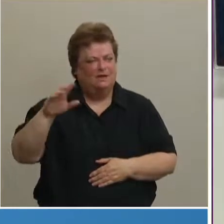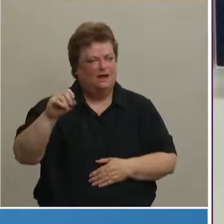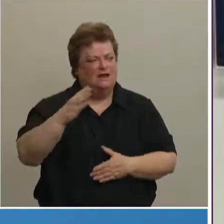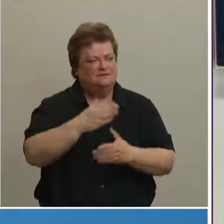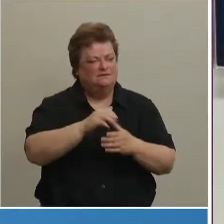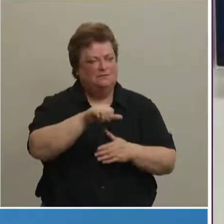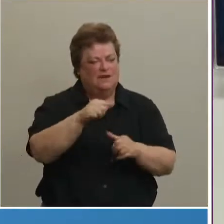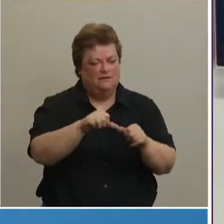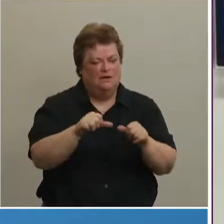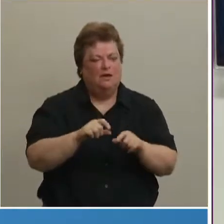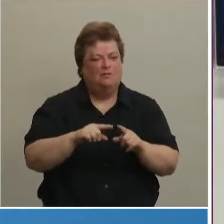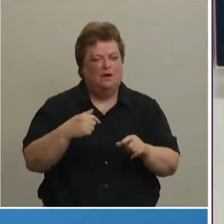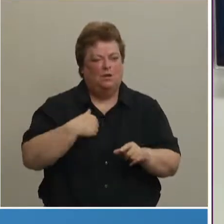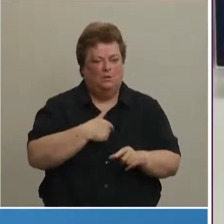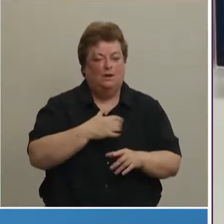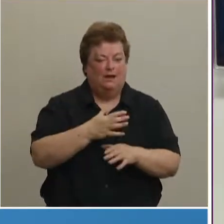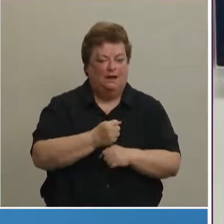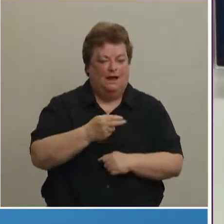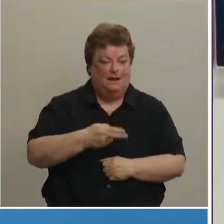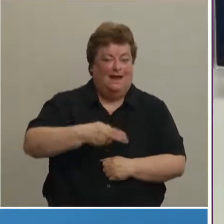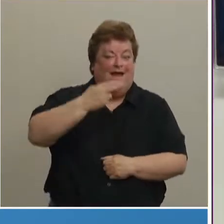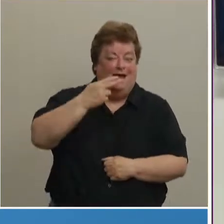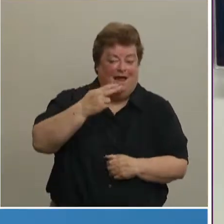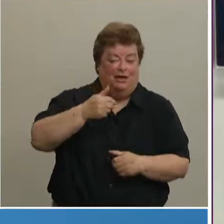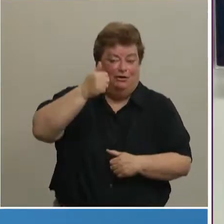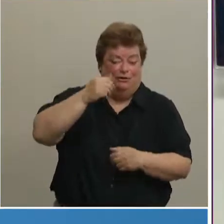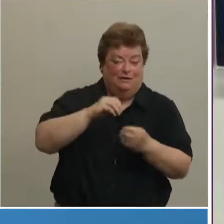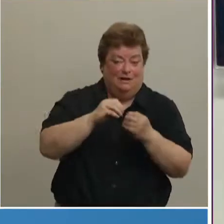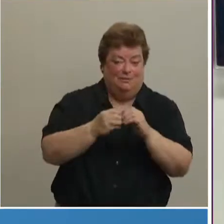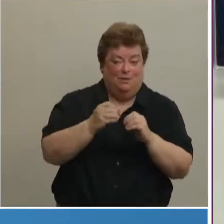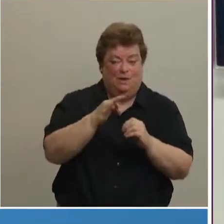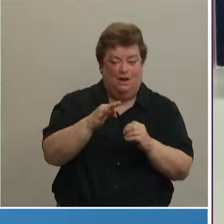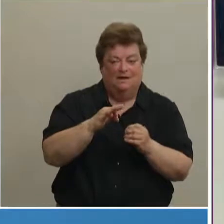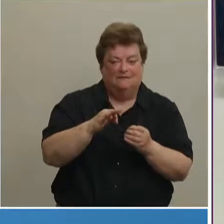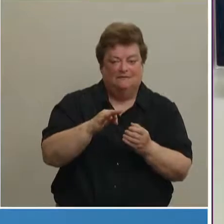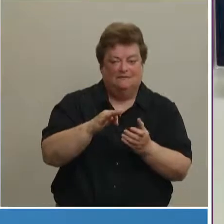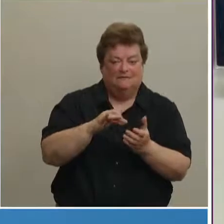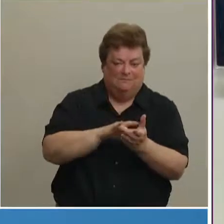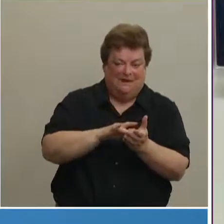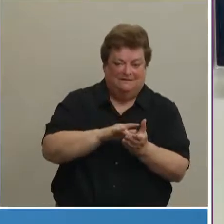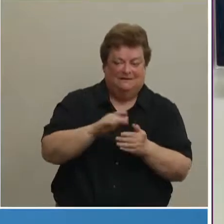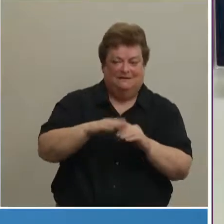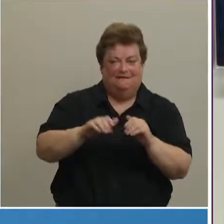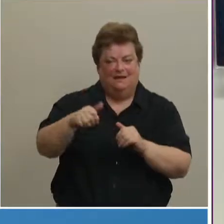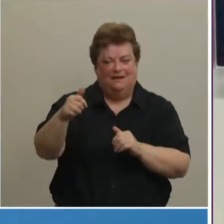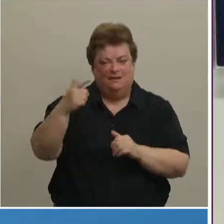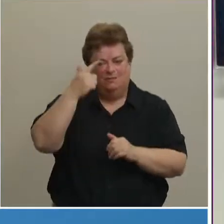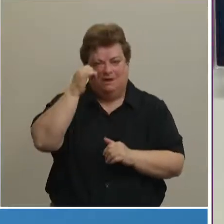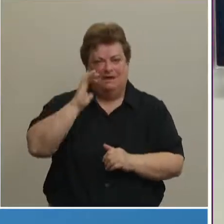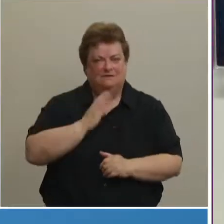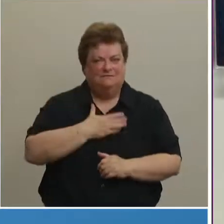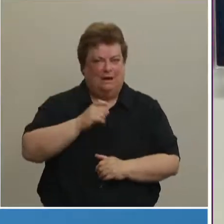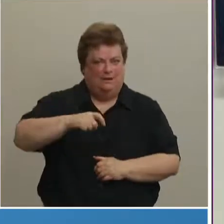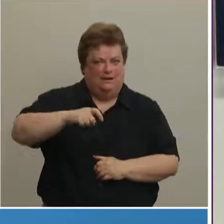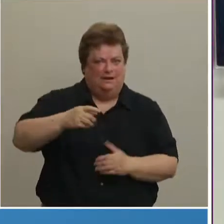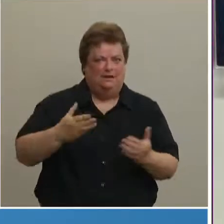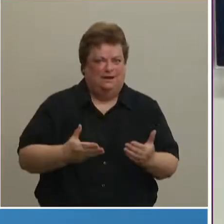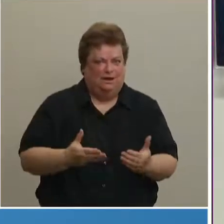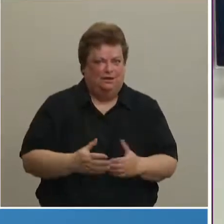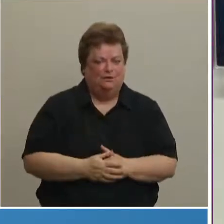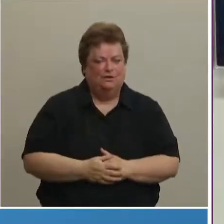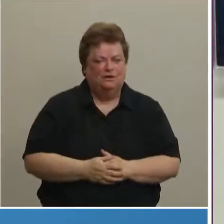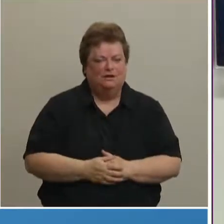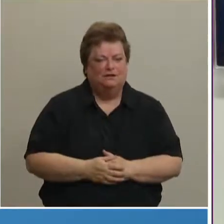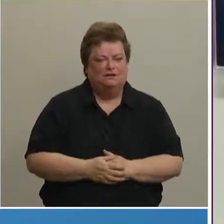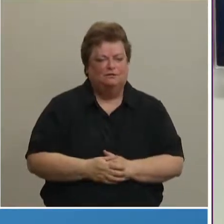areas, but we did receive a higher number of doses than other areas because of our need here. So they are